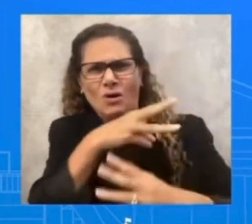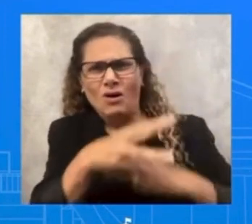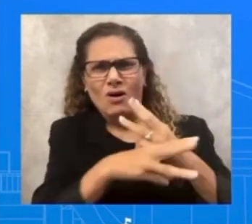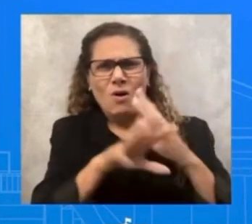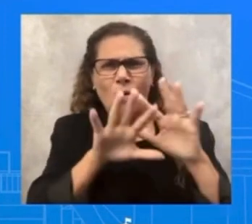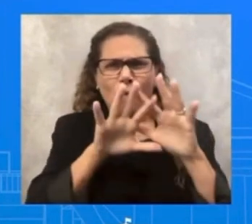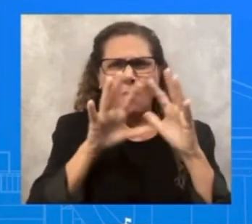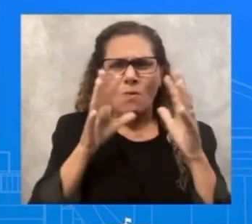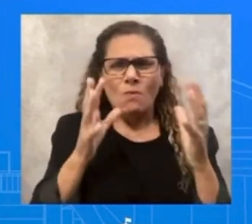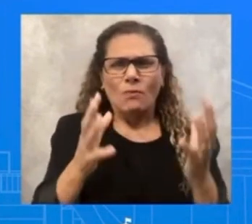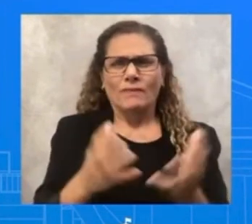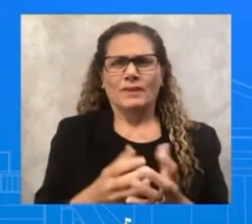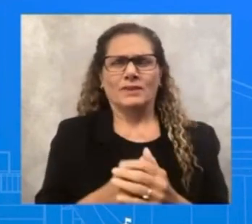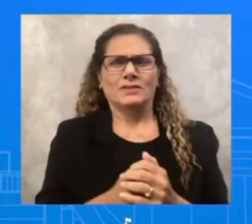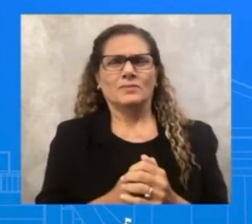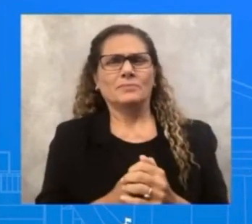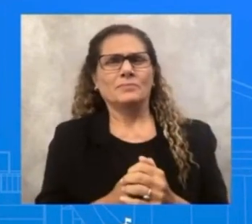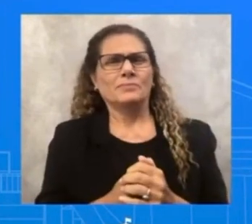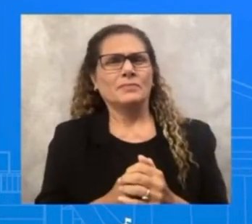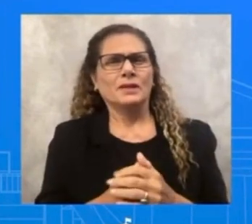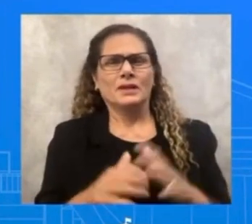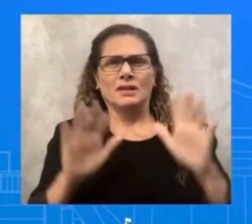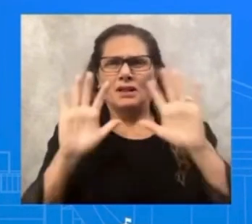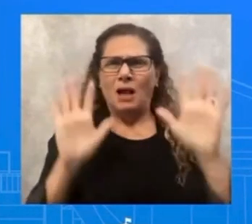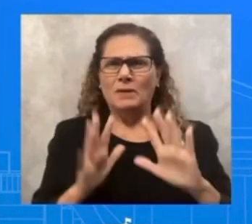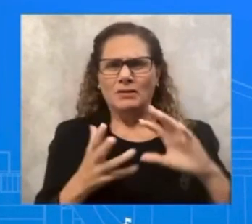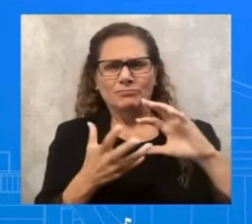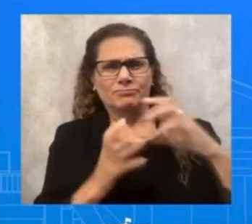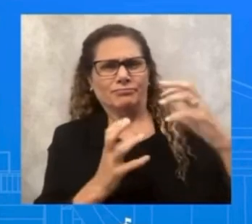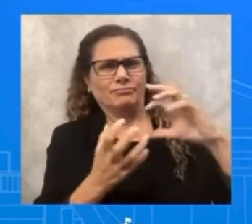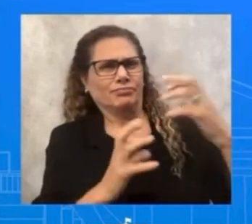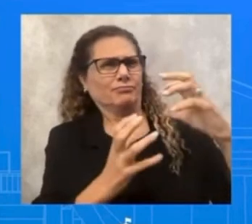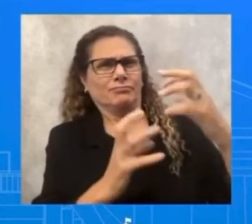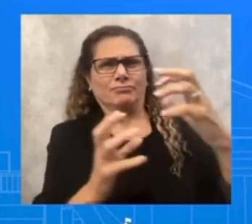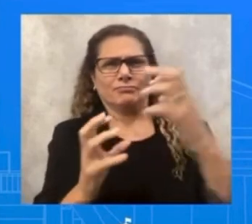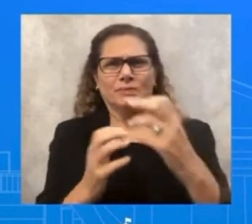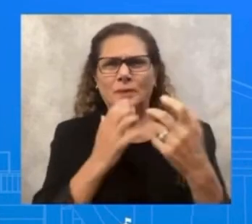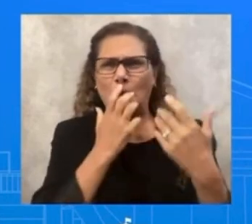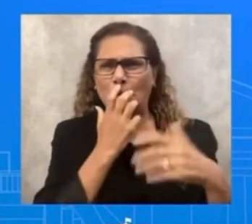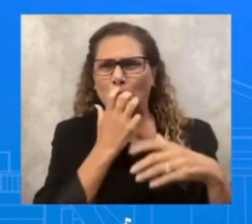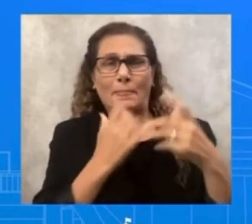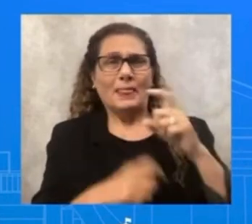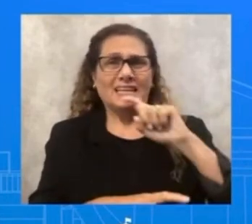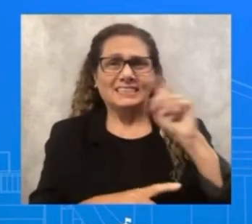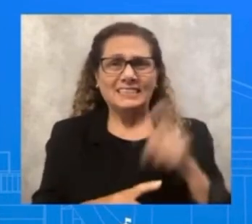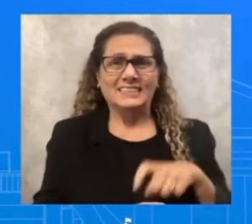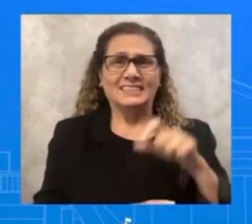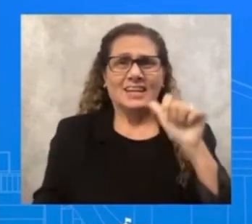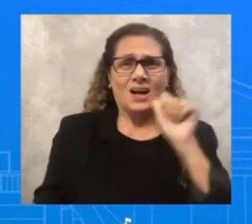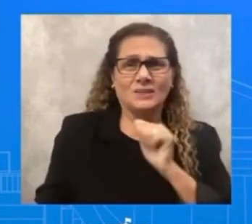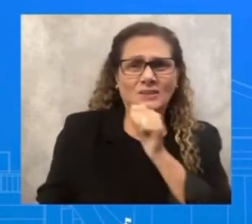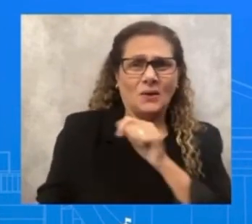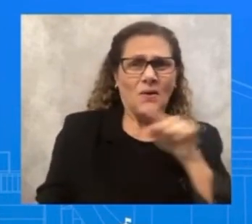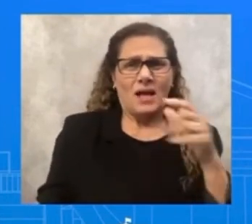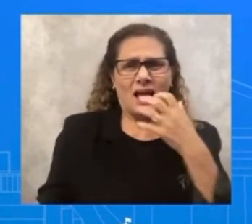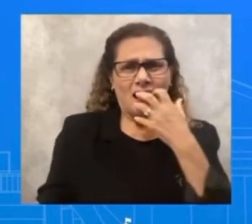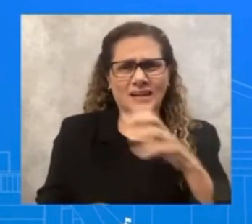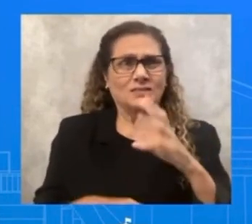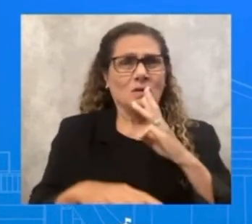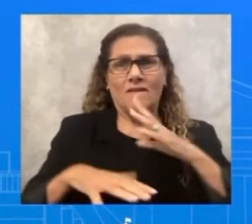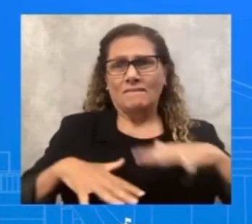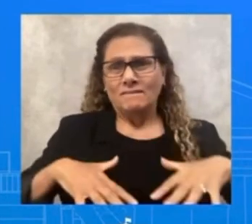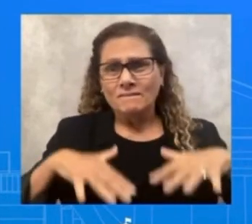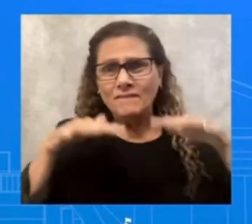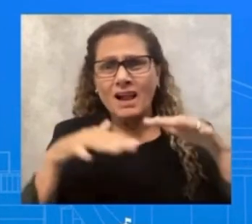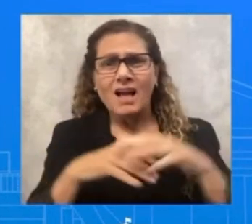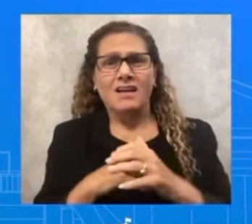disaster after another, from extreme heat in Arizona and Texas and across the Southeast to floods in Vermont and upstate New